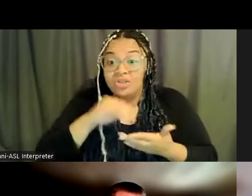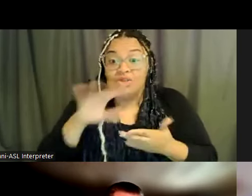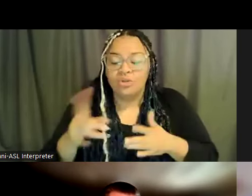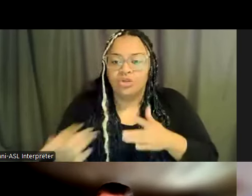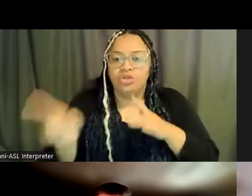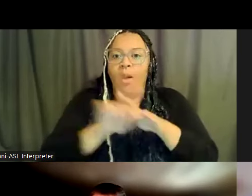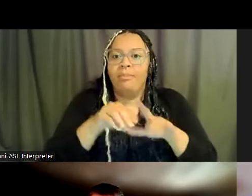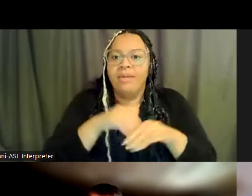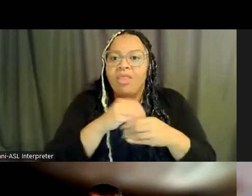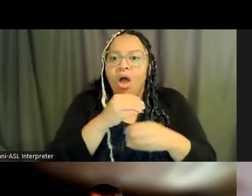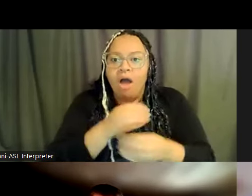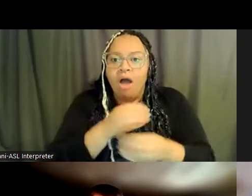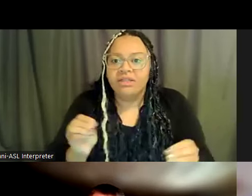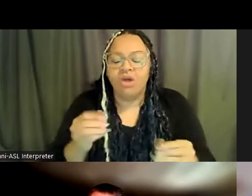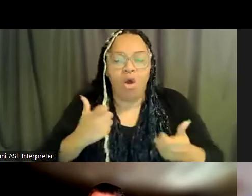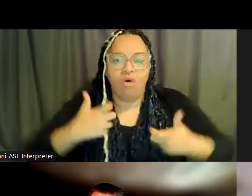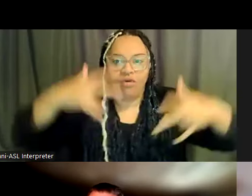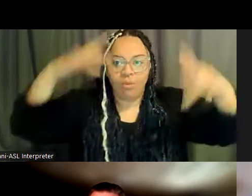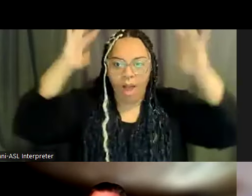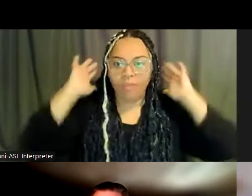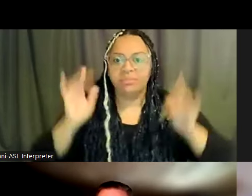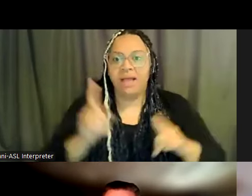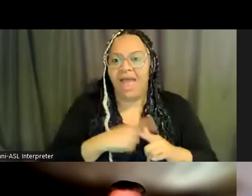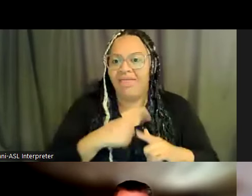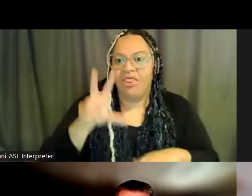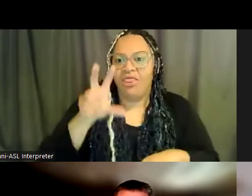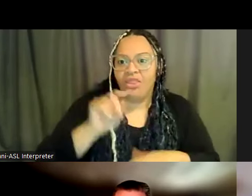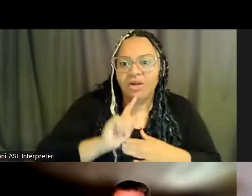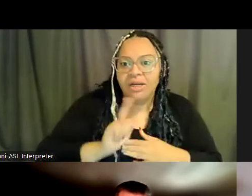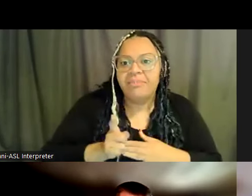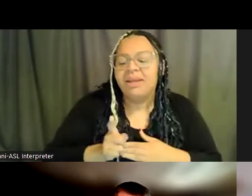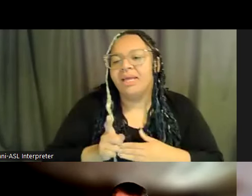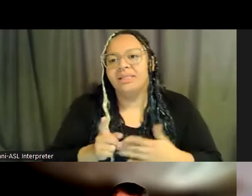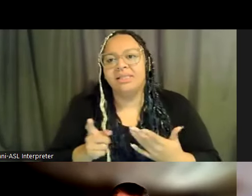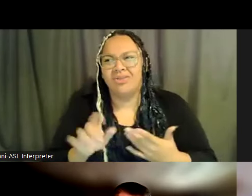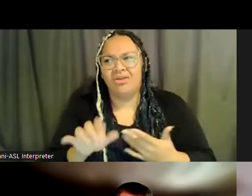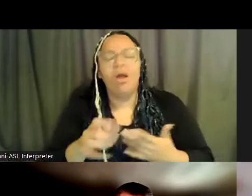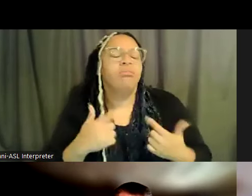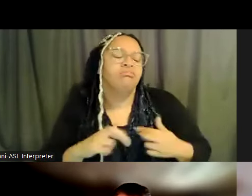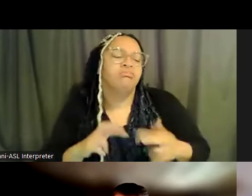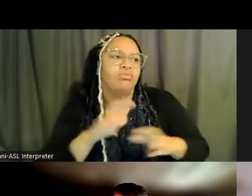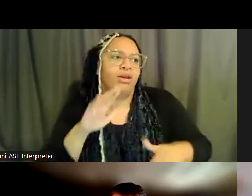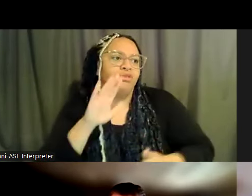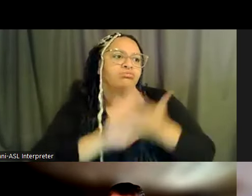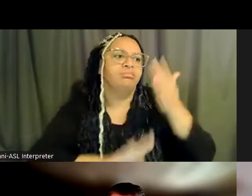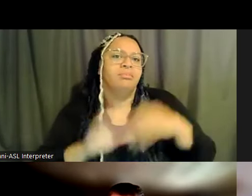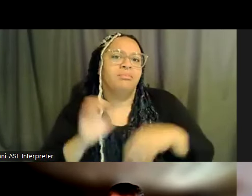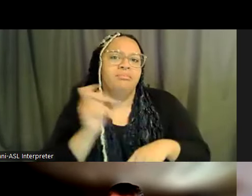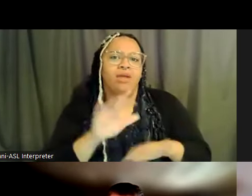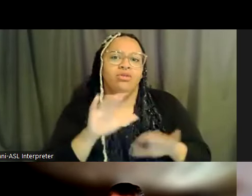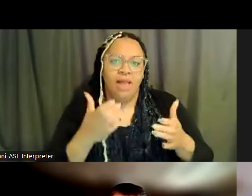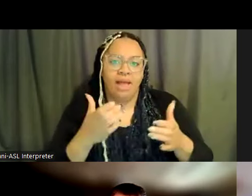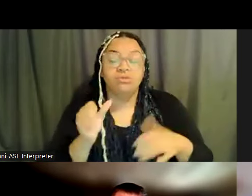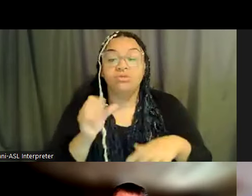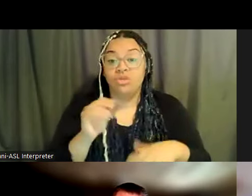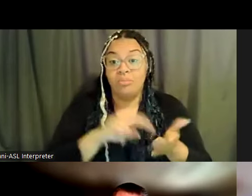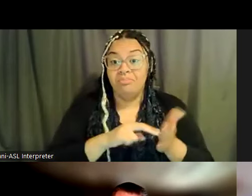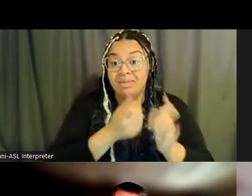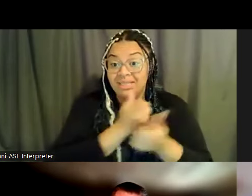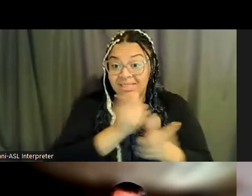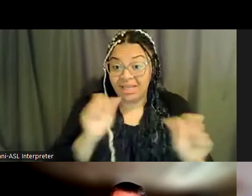half an hour, 45 minutes, they're saying, hey, I'm ready to go back to class. And so one of the important things when it comes to mean safety is understanding